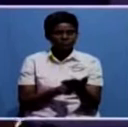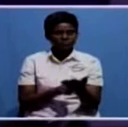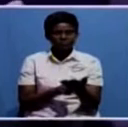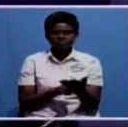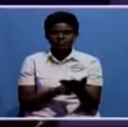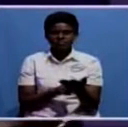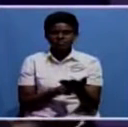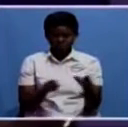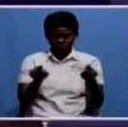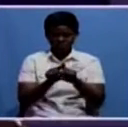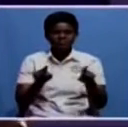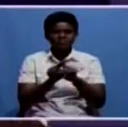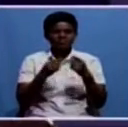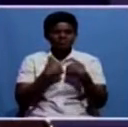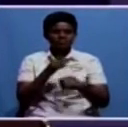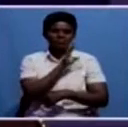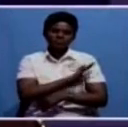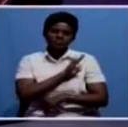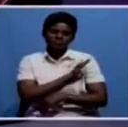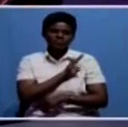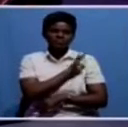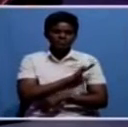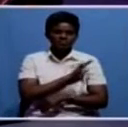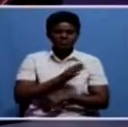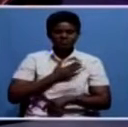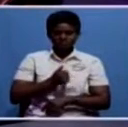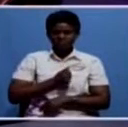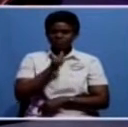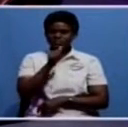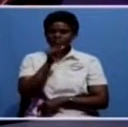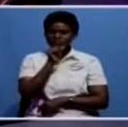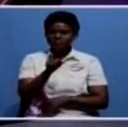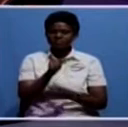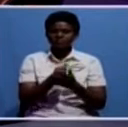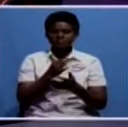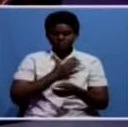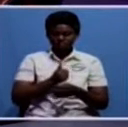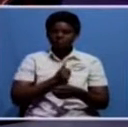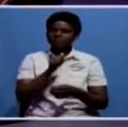It's not a new term. And there seems to be a trend that these politically exposed persons are getting contracts,